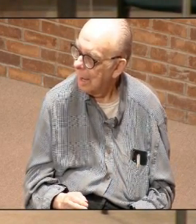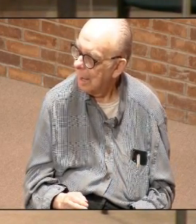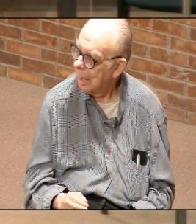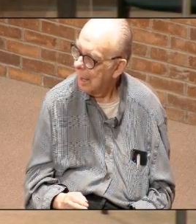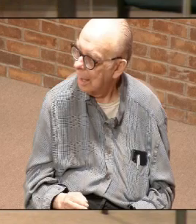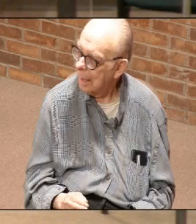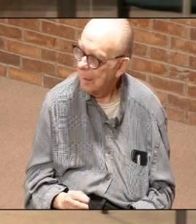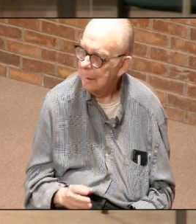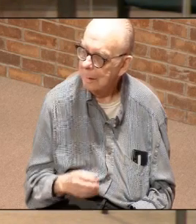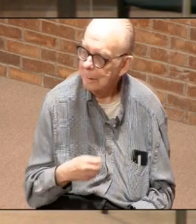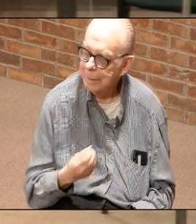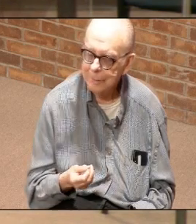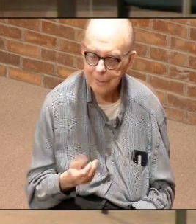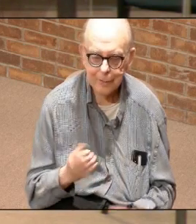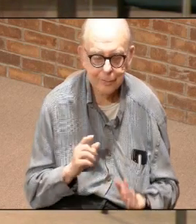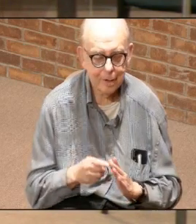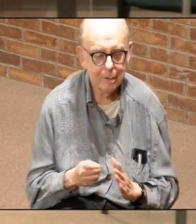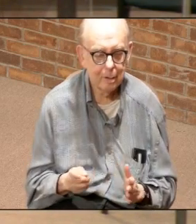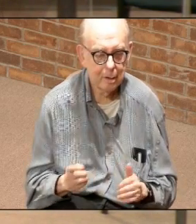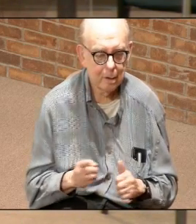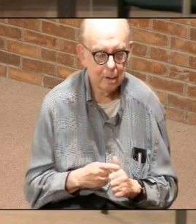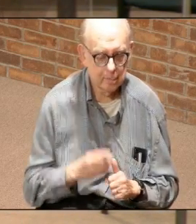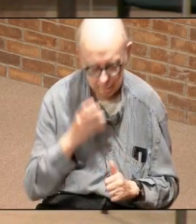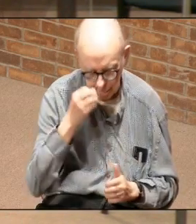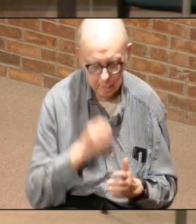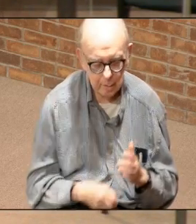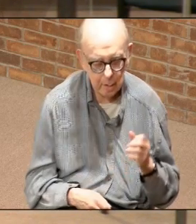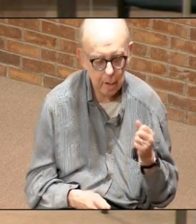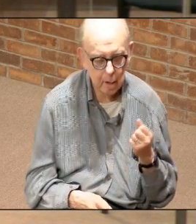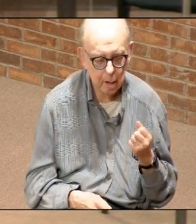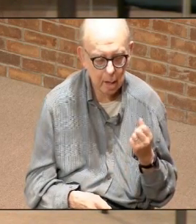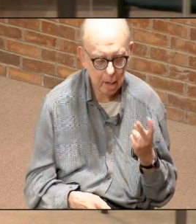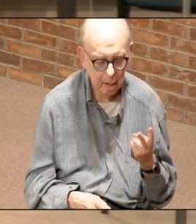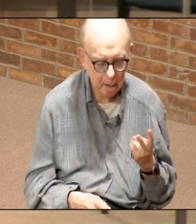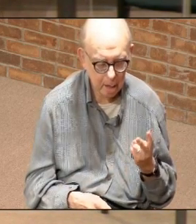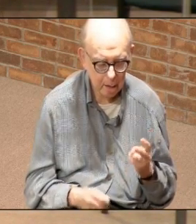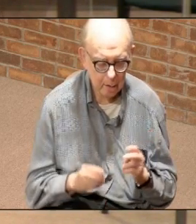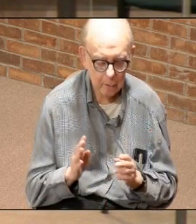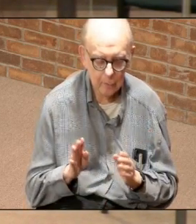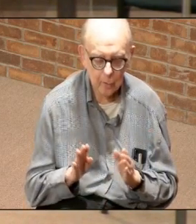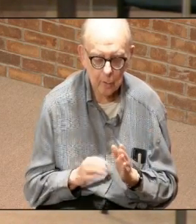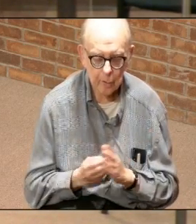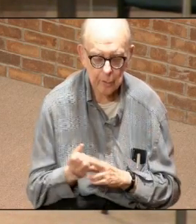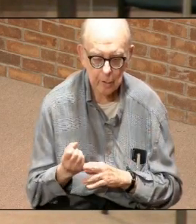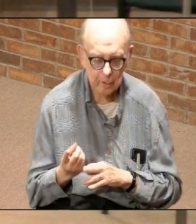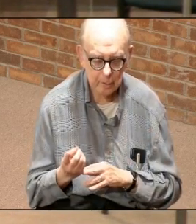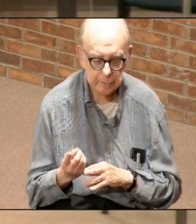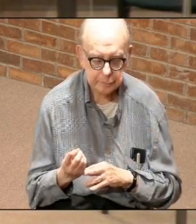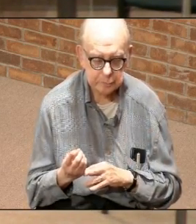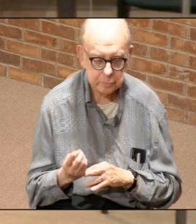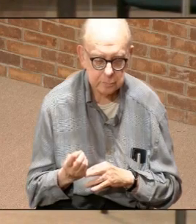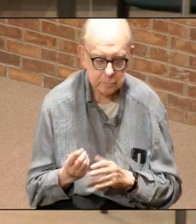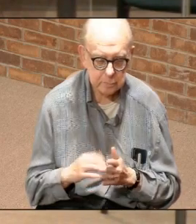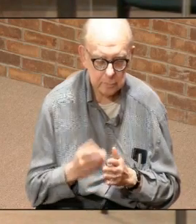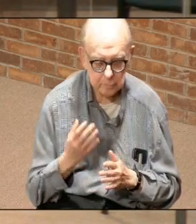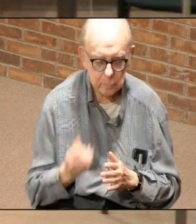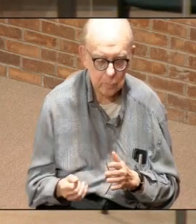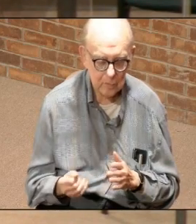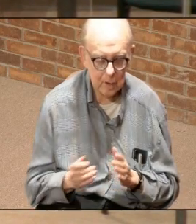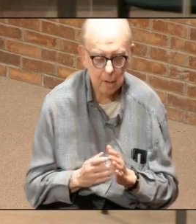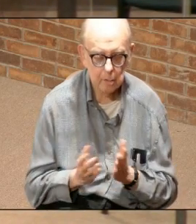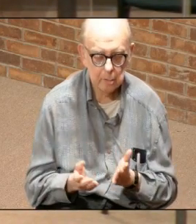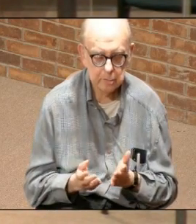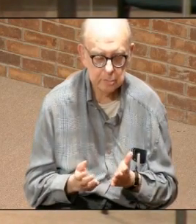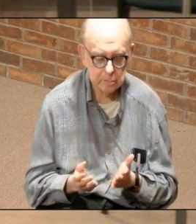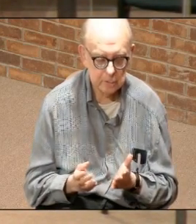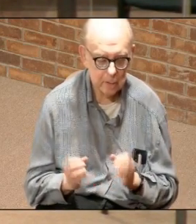Okay, give me that. Okay, 1 Corinthians chapter 12, verses 4 through 11. And this is why. The Bible is